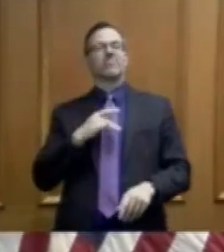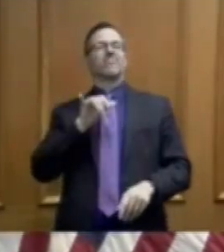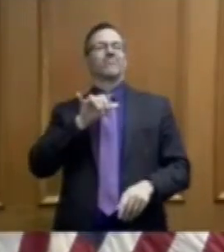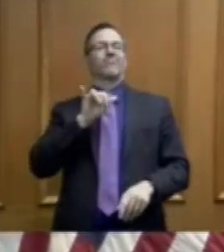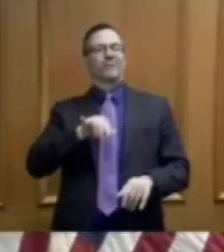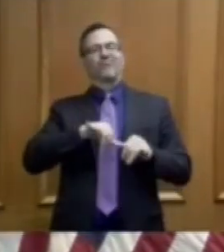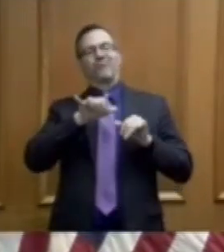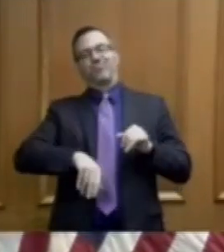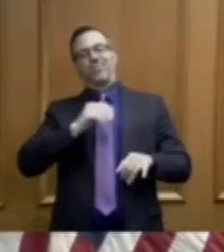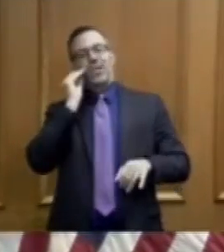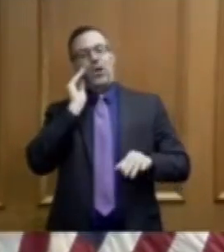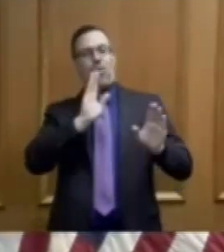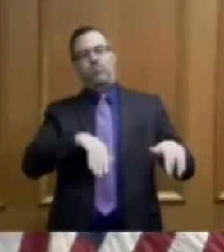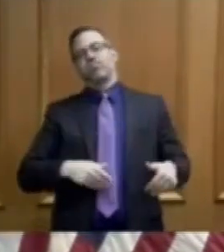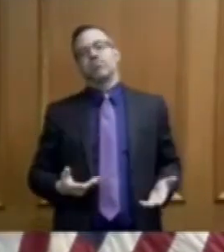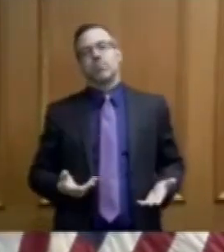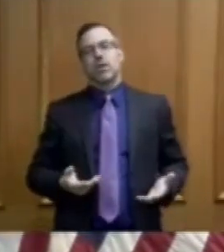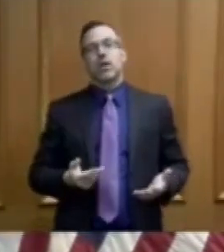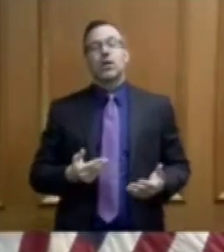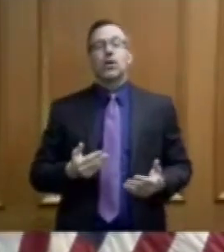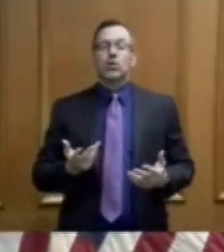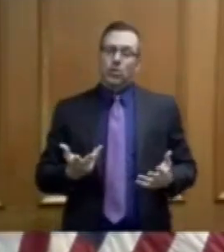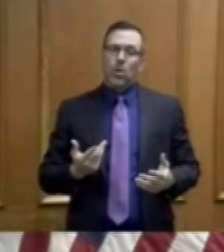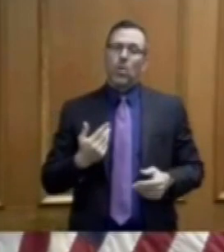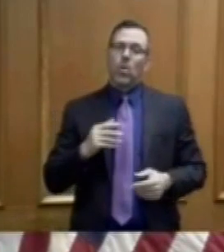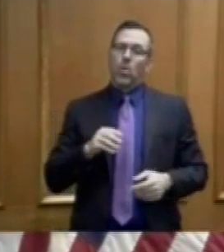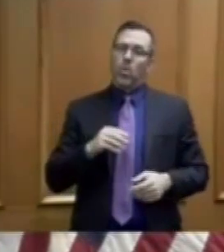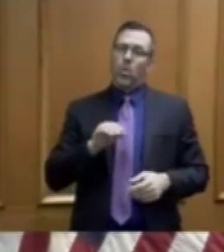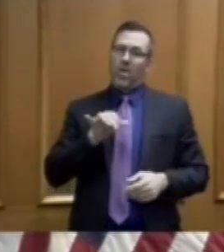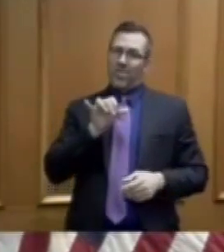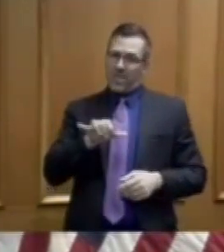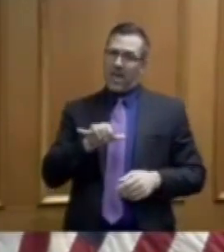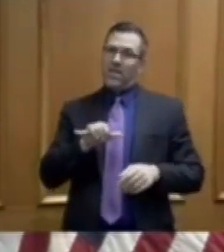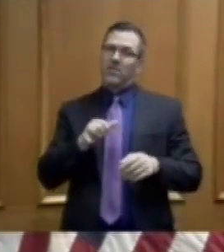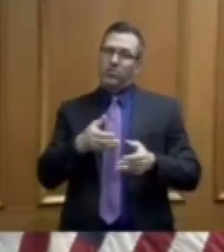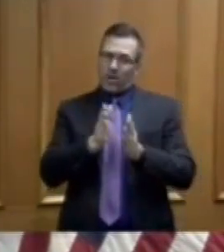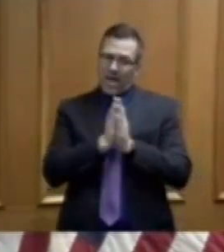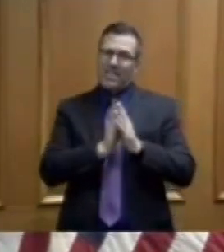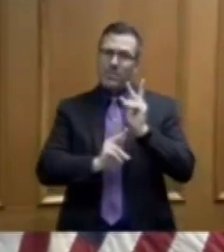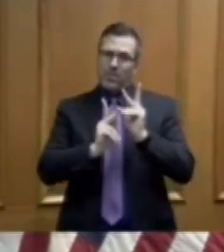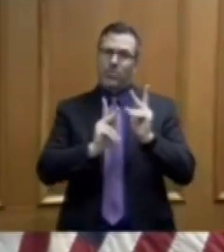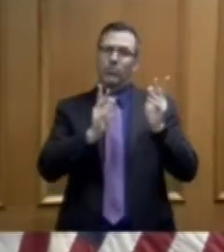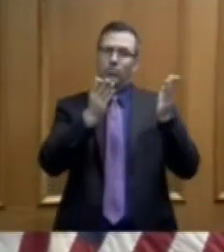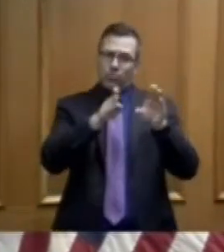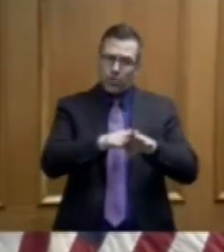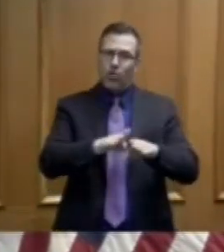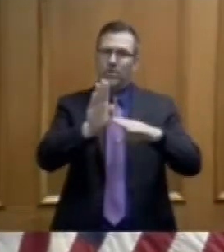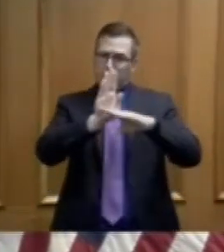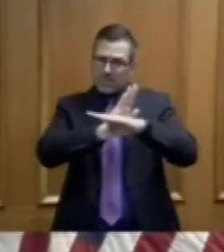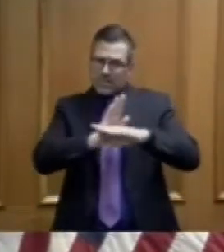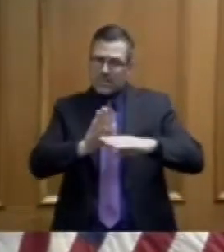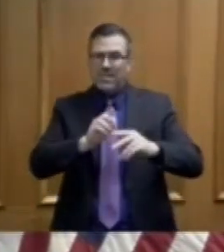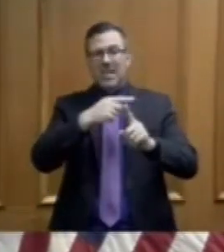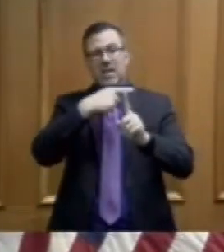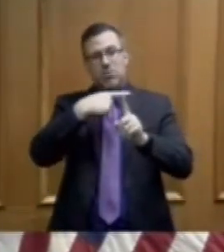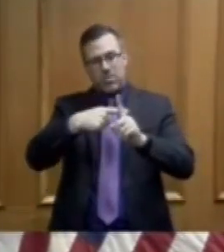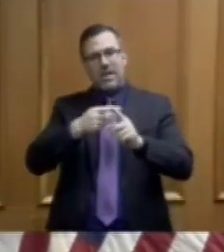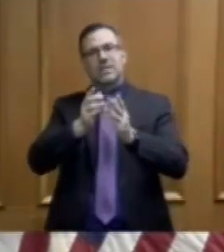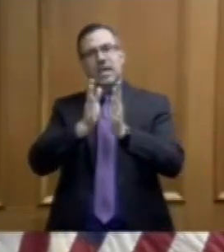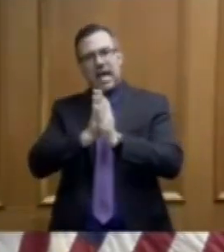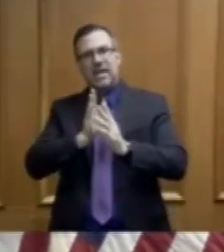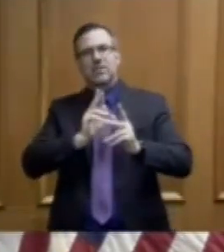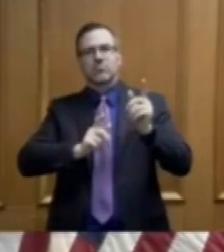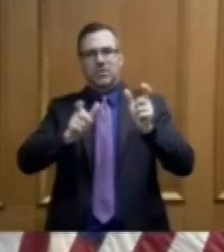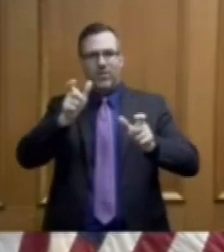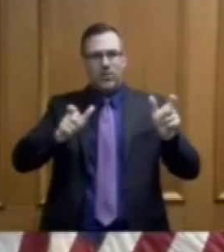effort to close those businesses and to urge Tennesseans to stay home will, what we believe, will substantively